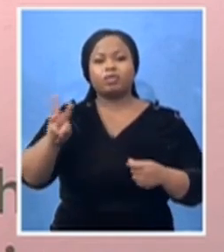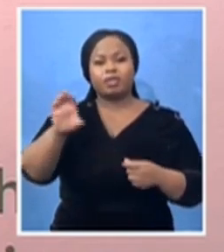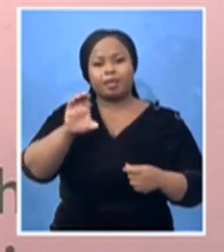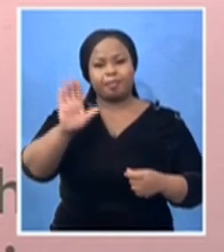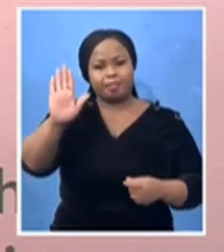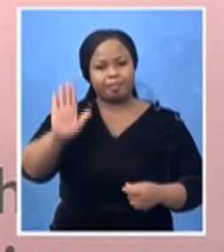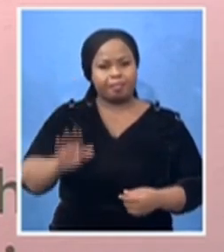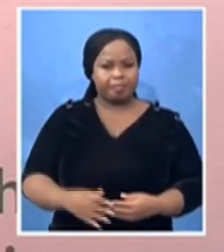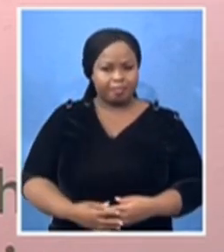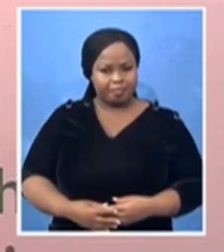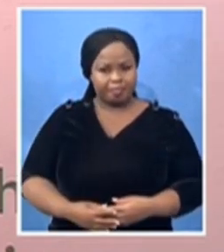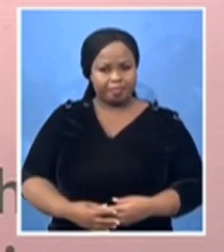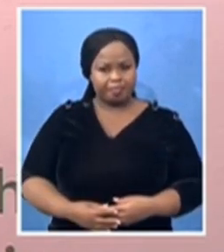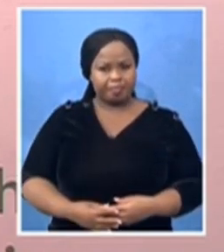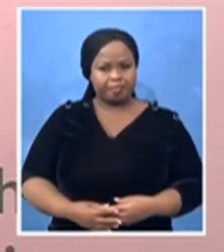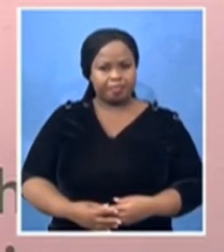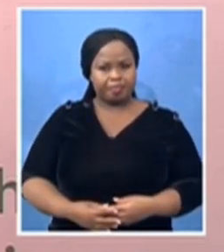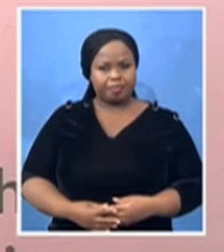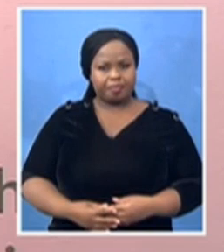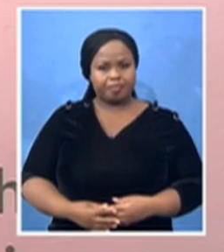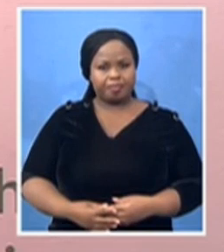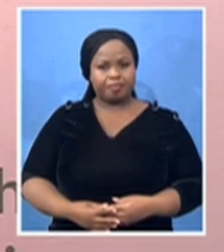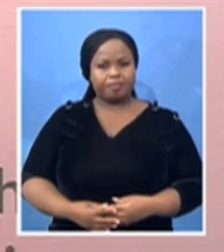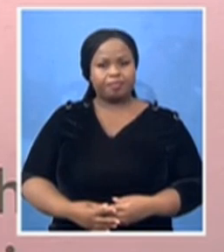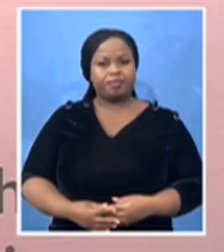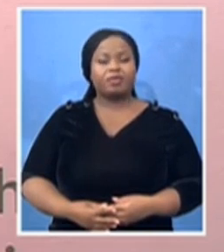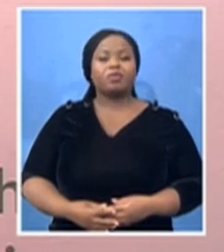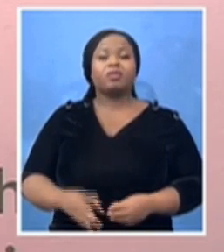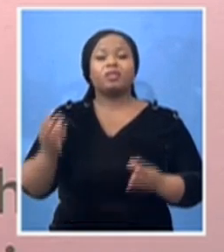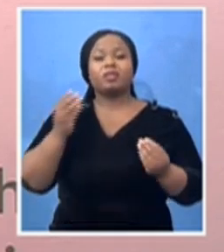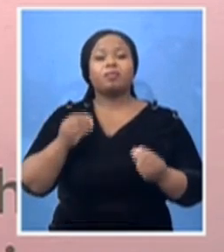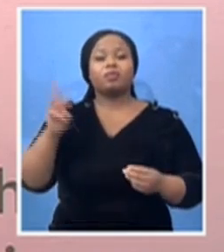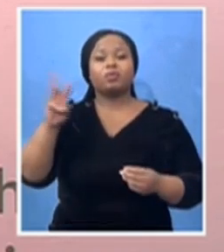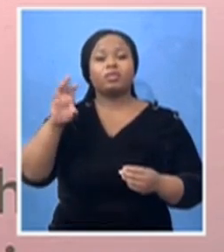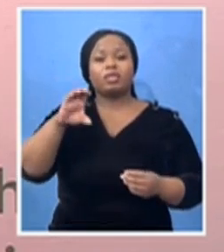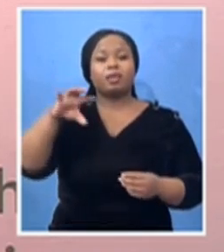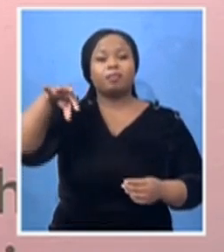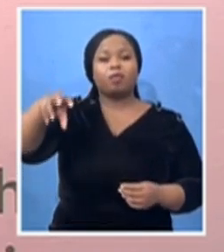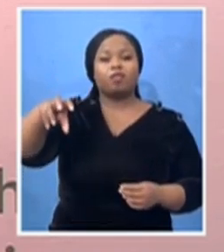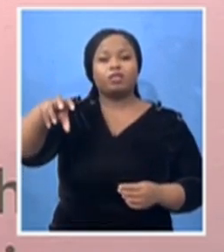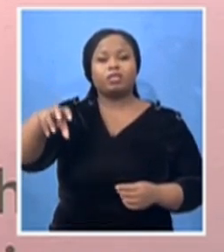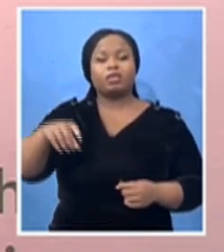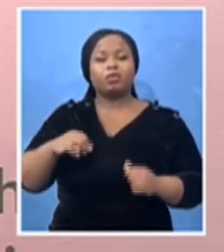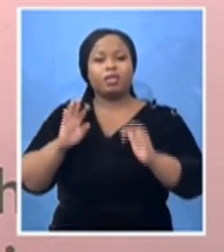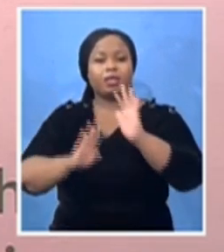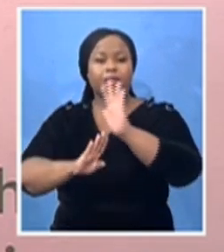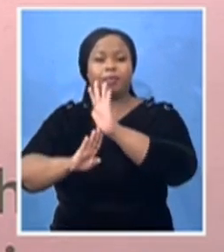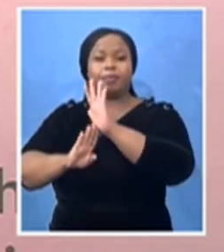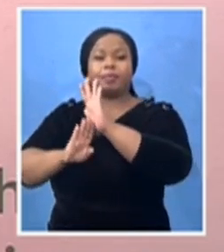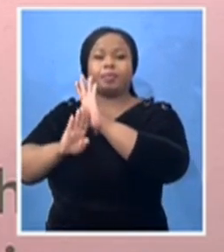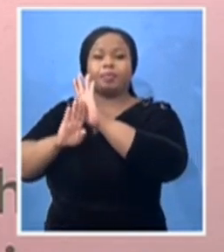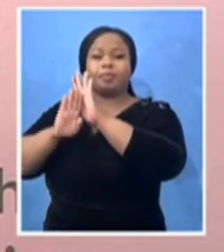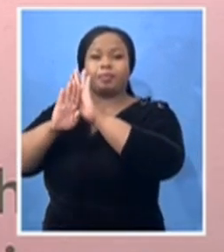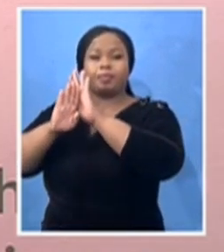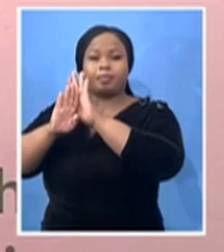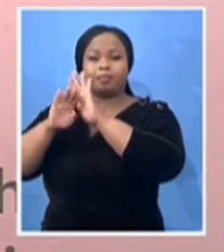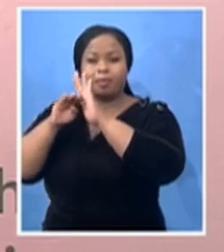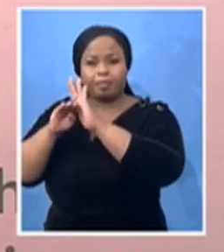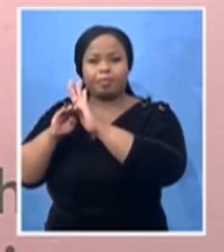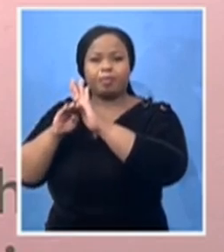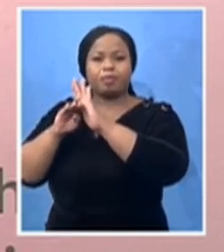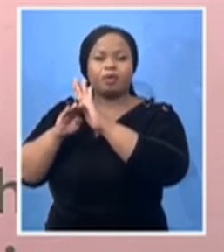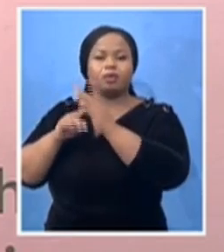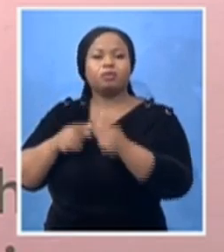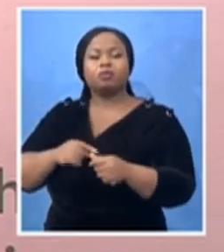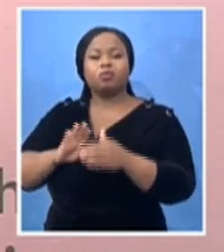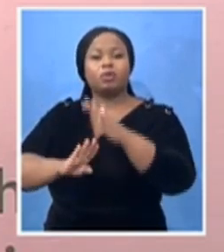When those numbers in the Western Cape stop increasing, it will not be because there will be less people getting infected and dying in the Western